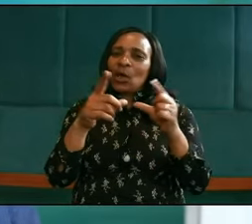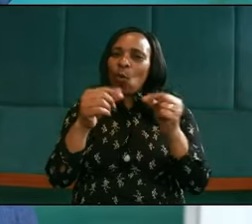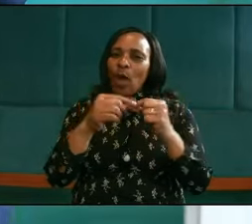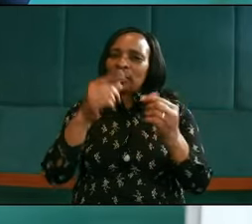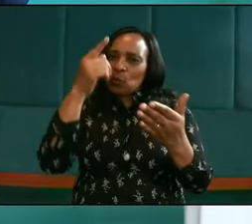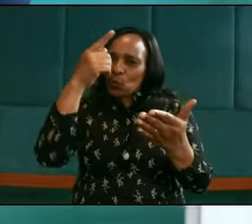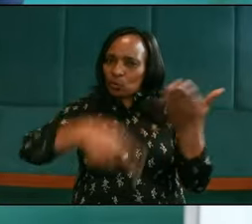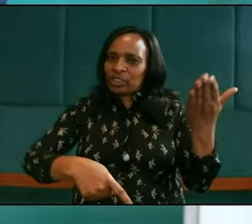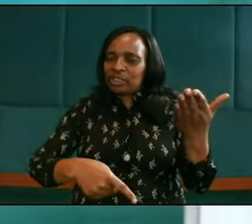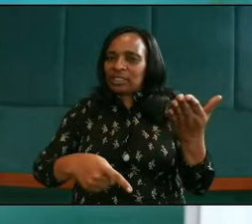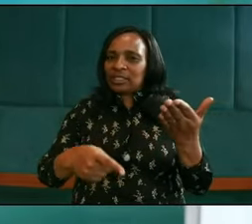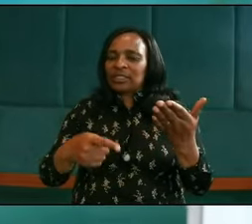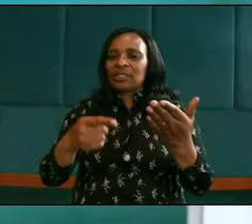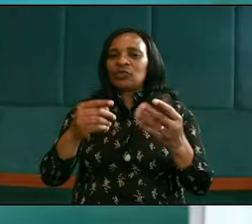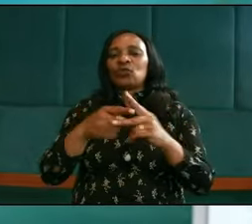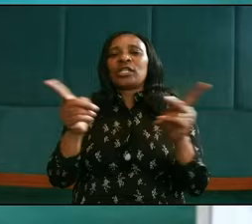what at the beginning.